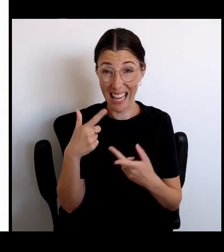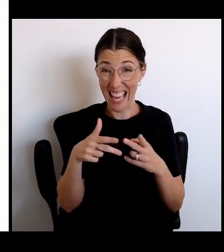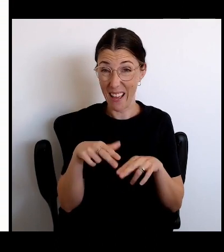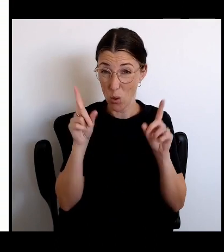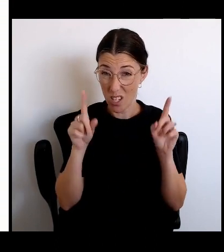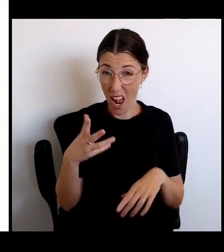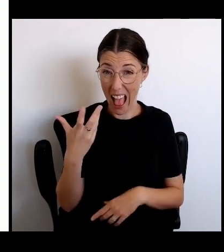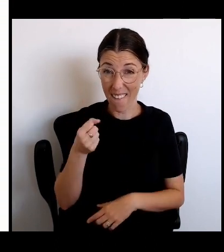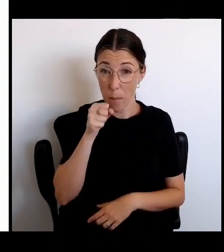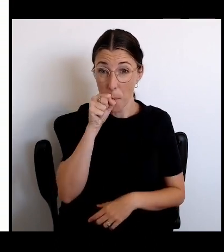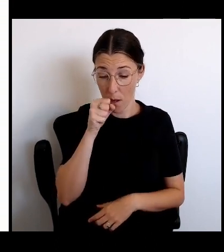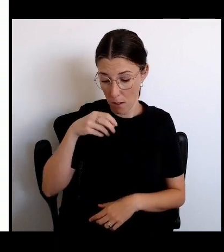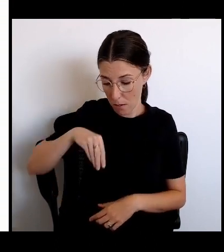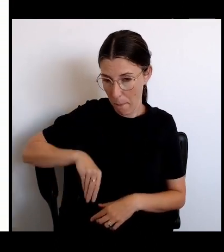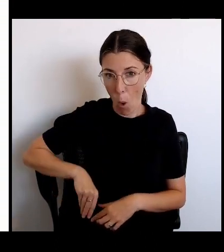pocket.